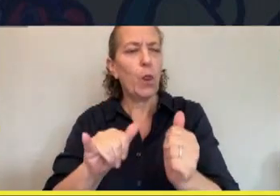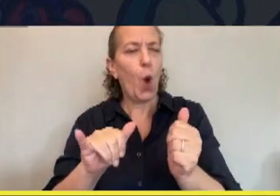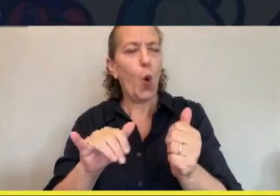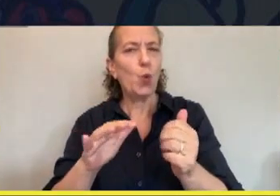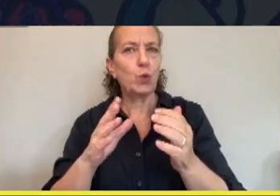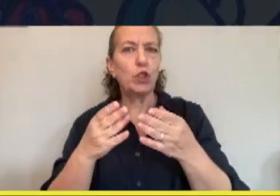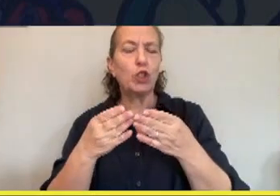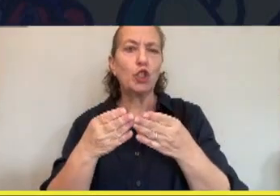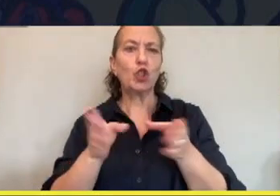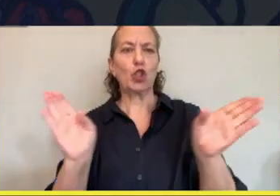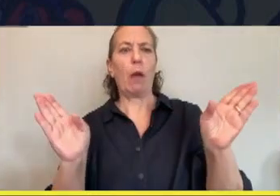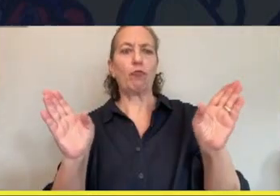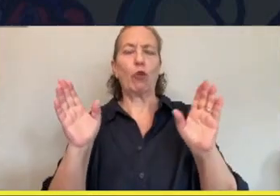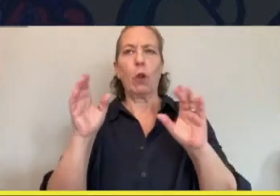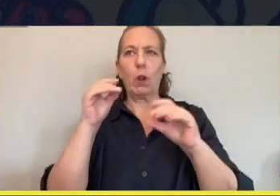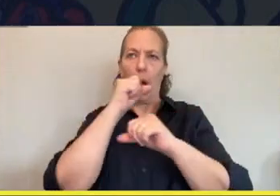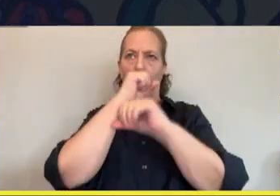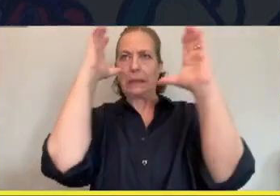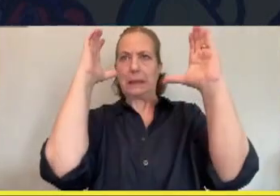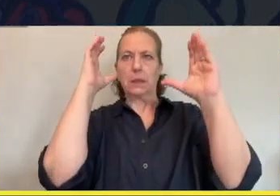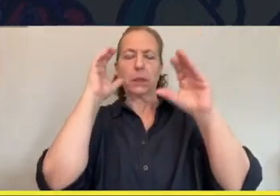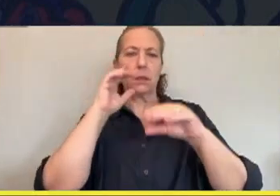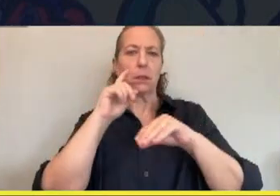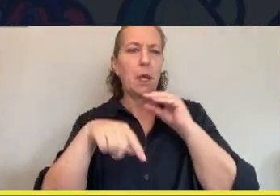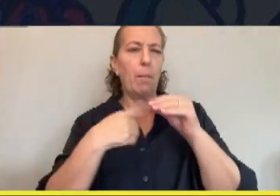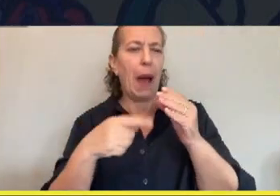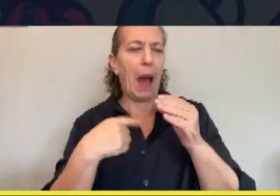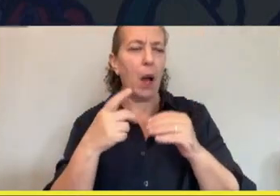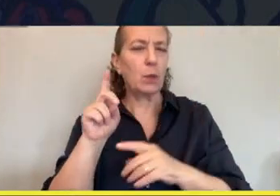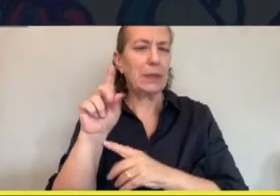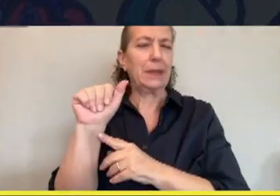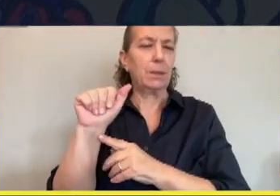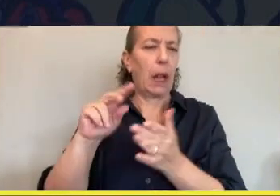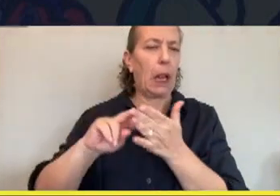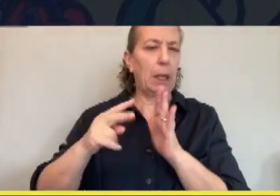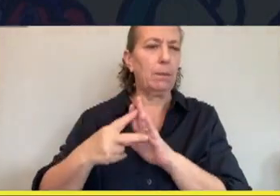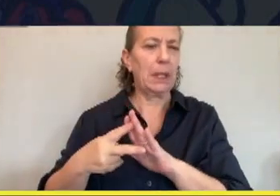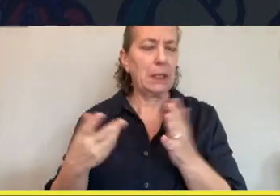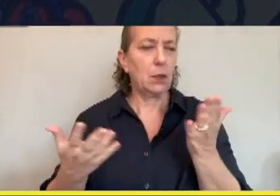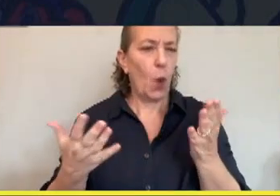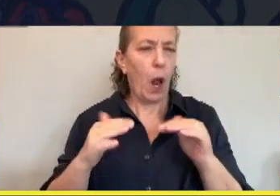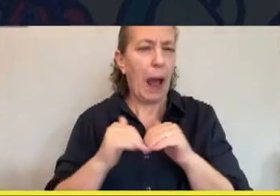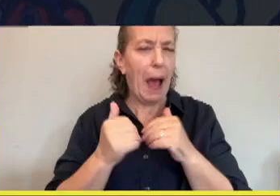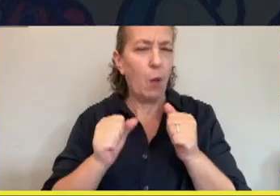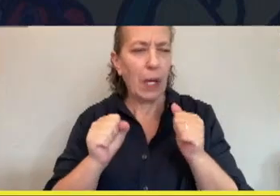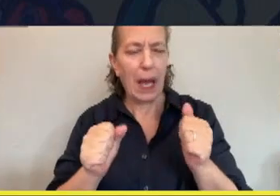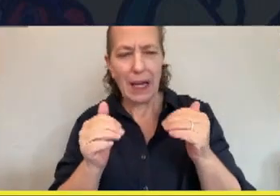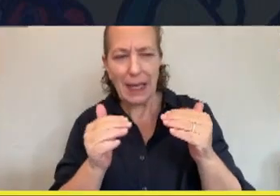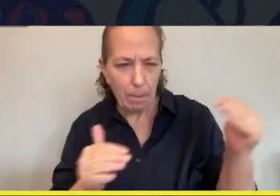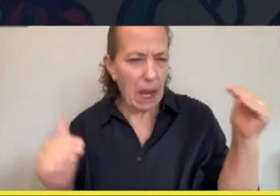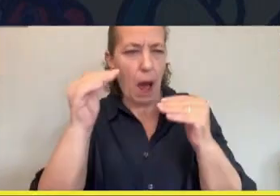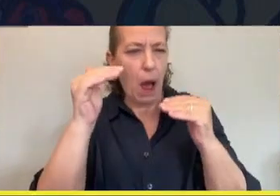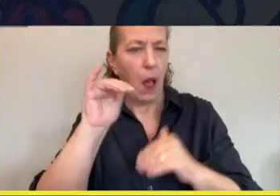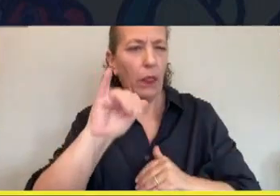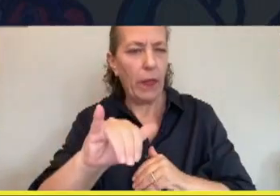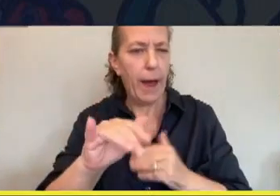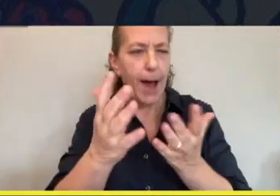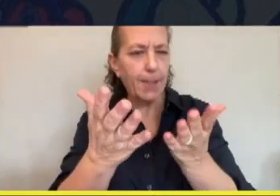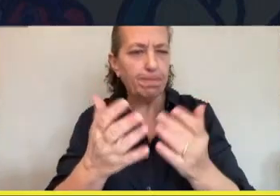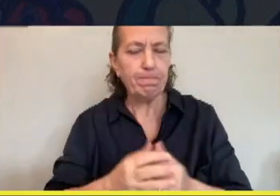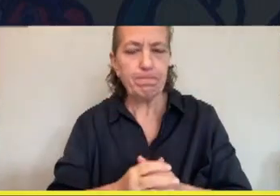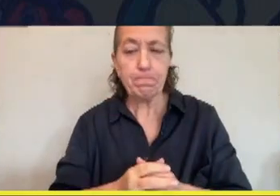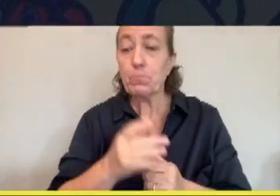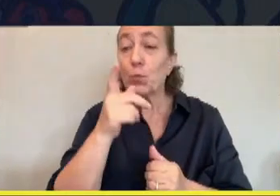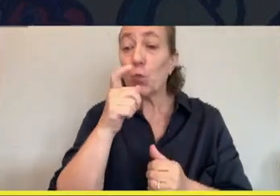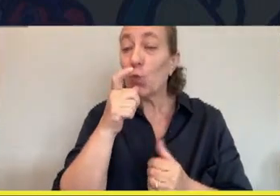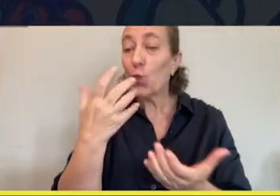about what it means to be a person with a disability? Who'd like to talk